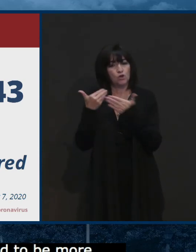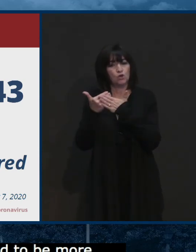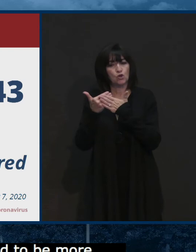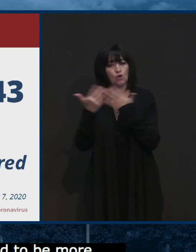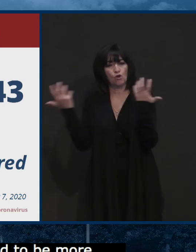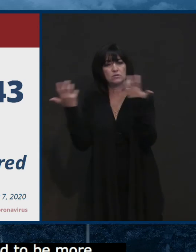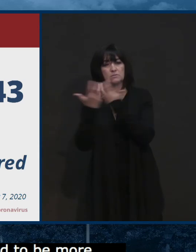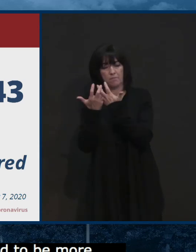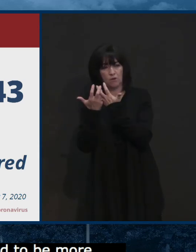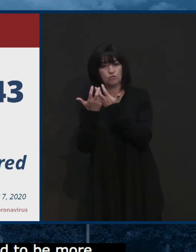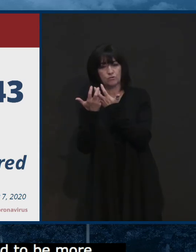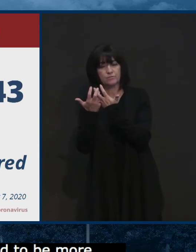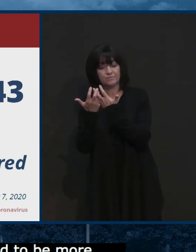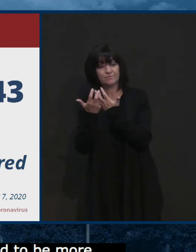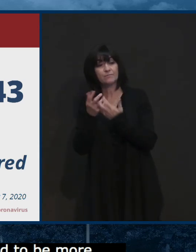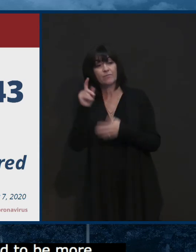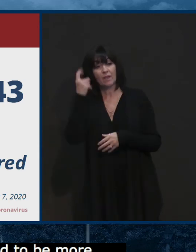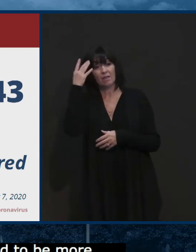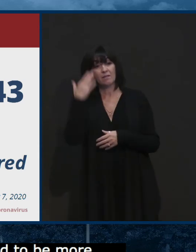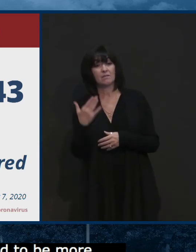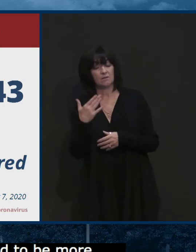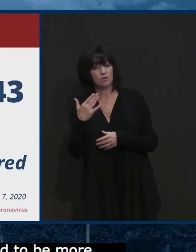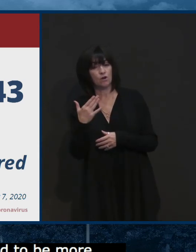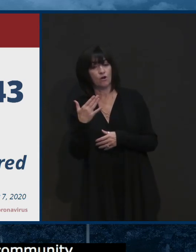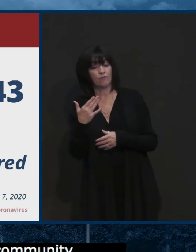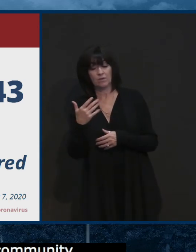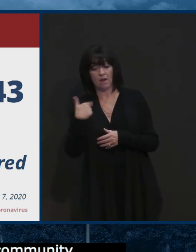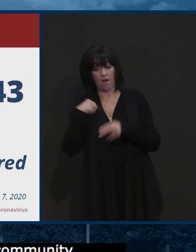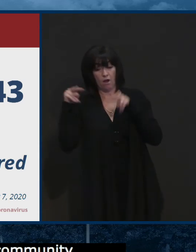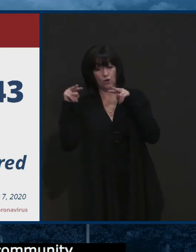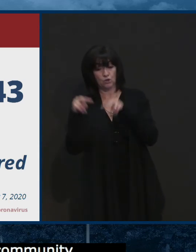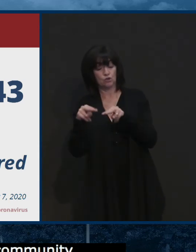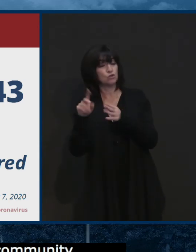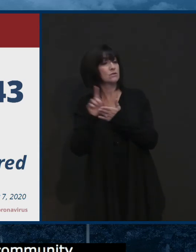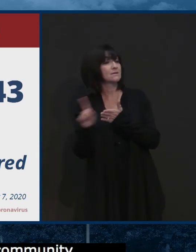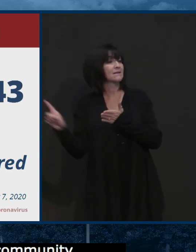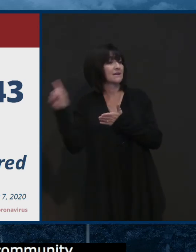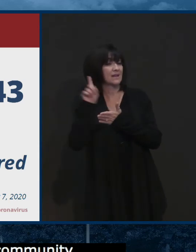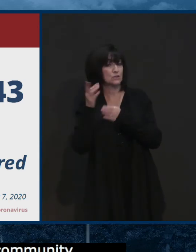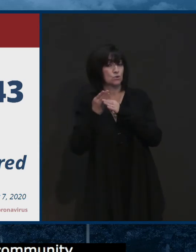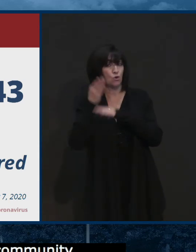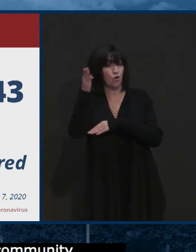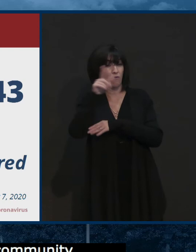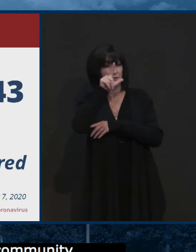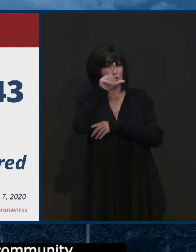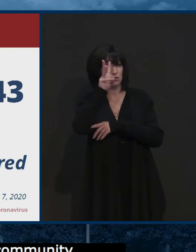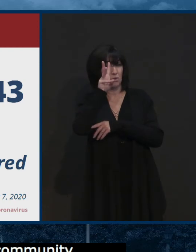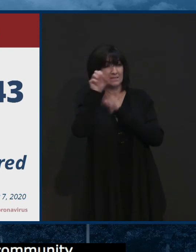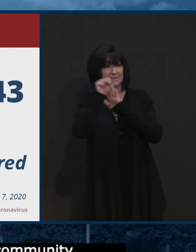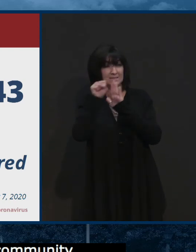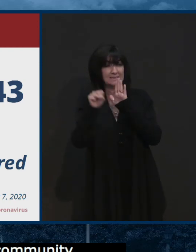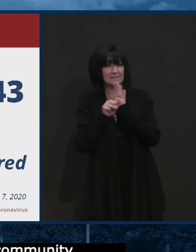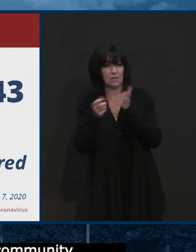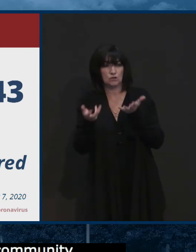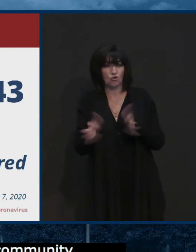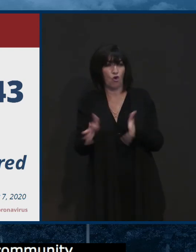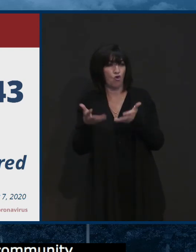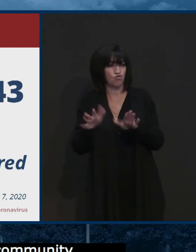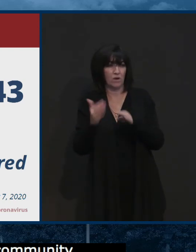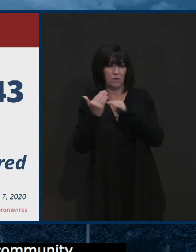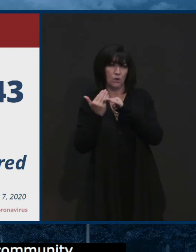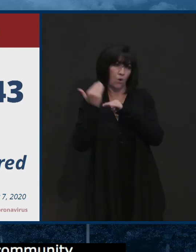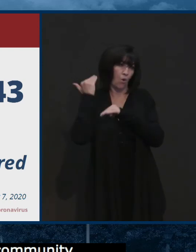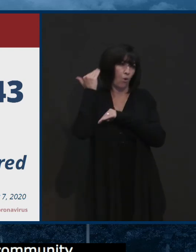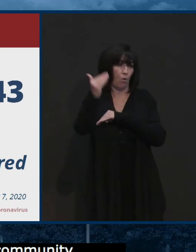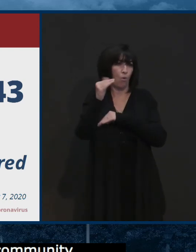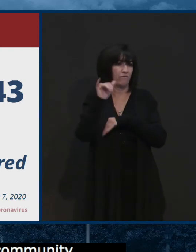community spread. And as the governor said, when I looked last week, over 26 states were already over